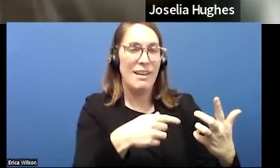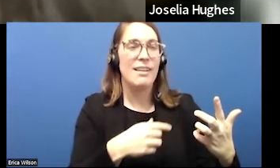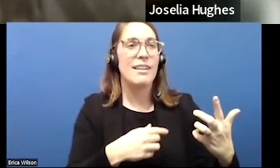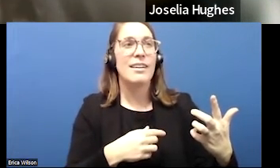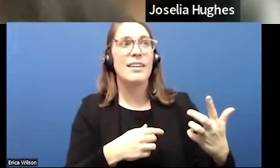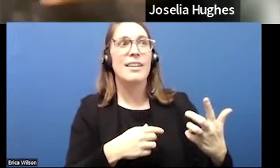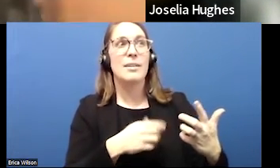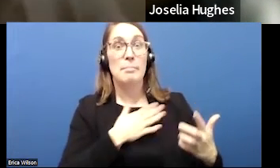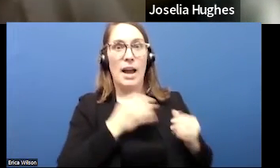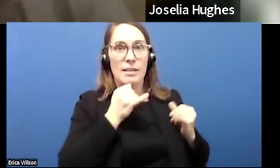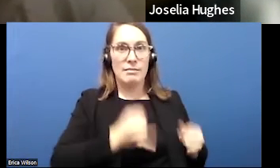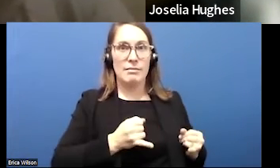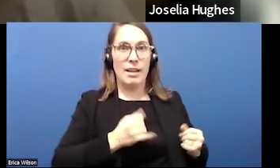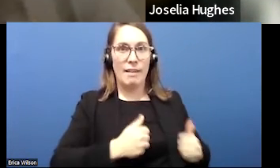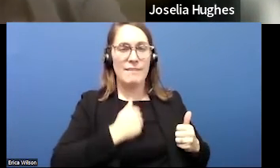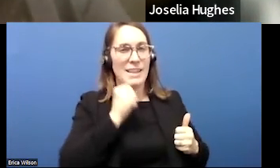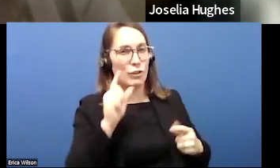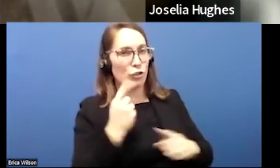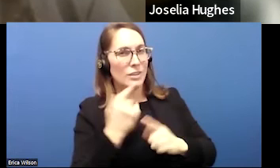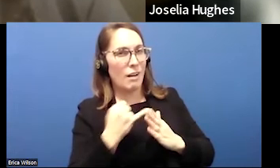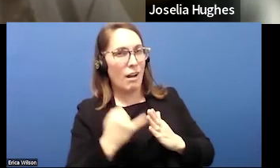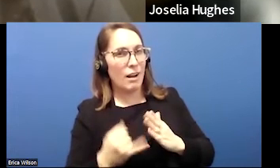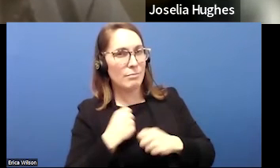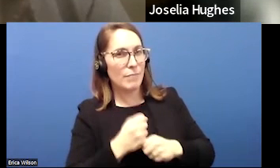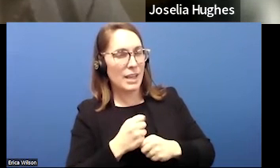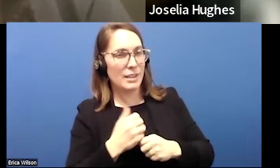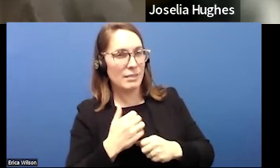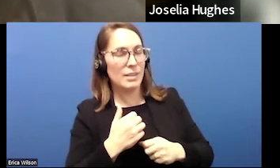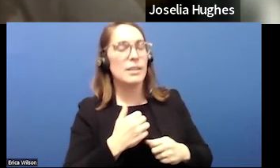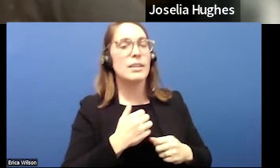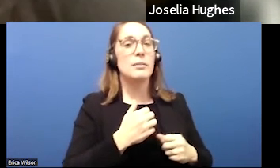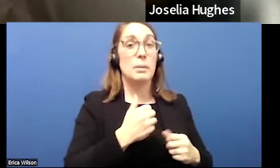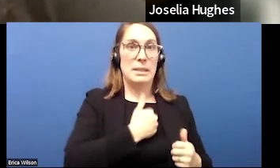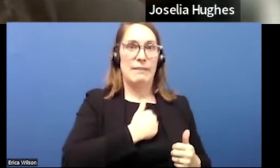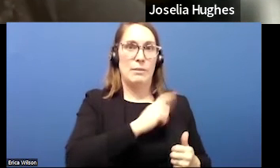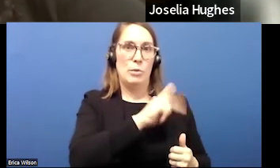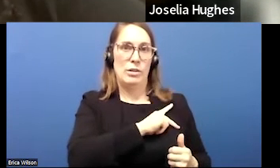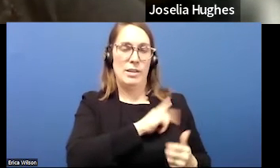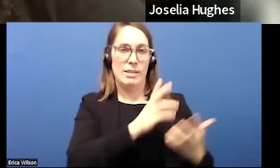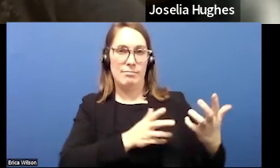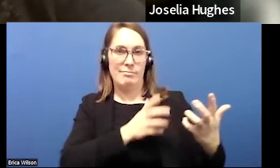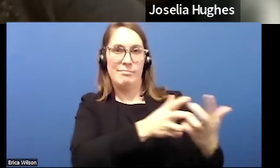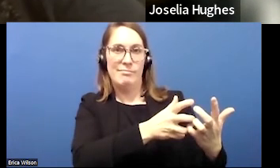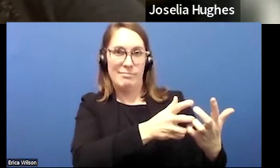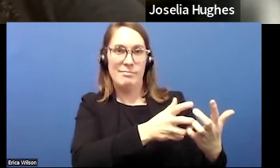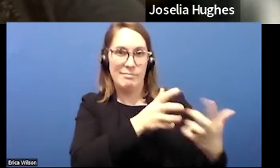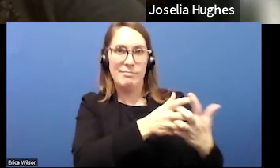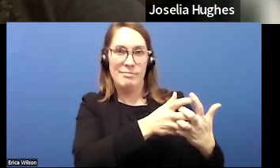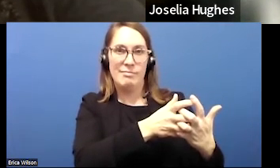to live my life as like an individual person, not just in my art making practice. Mhm. Um,